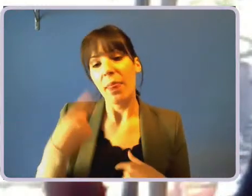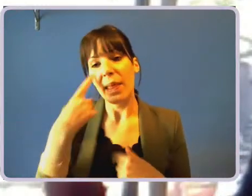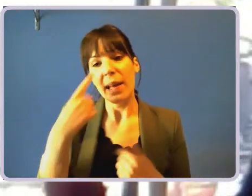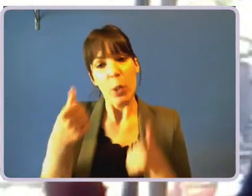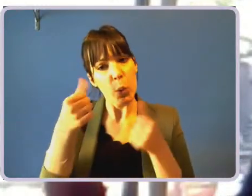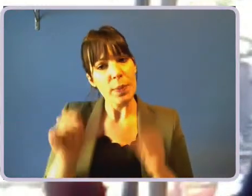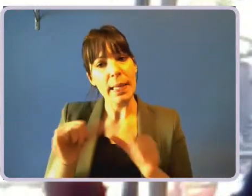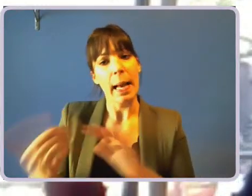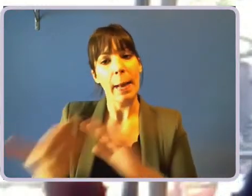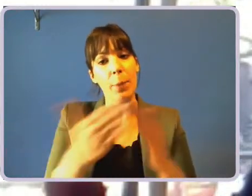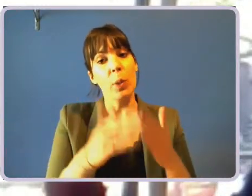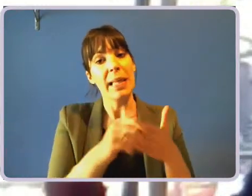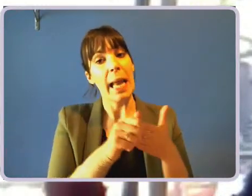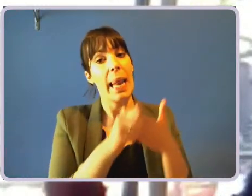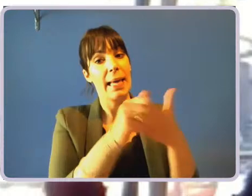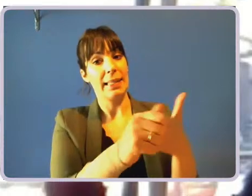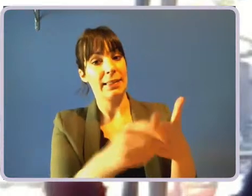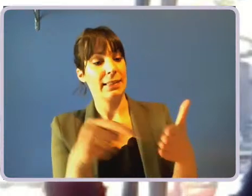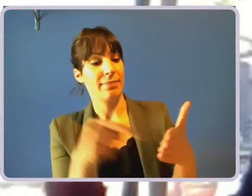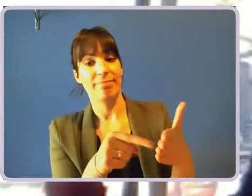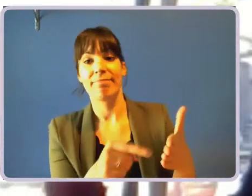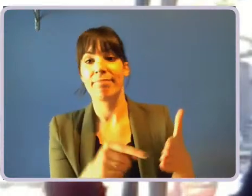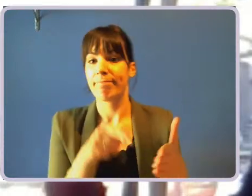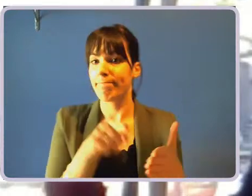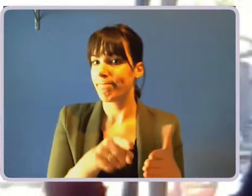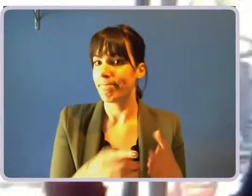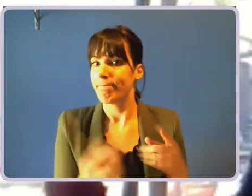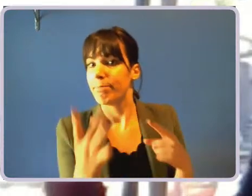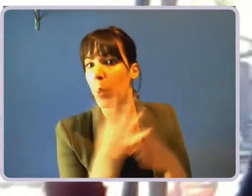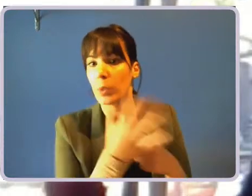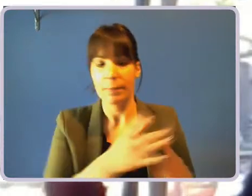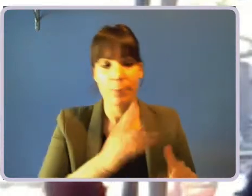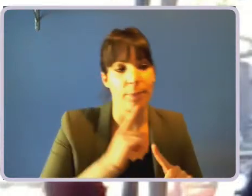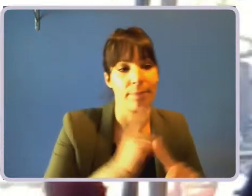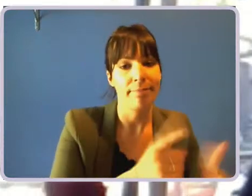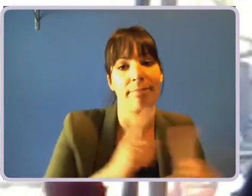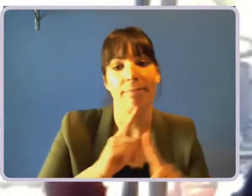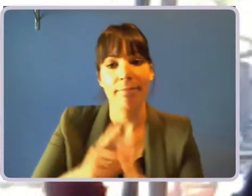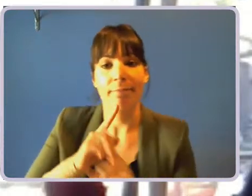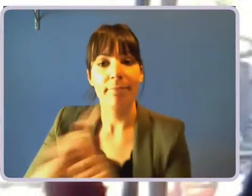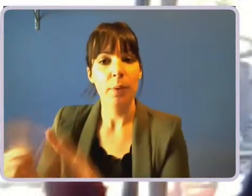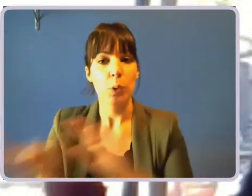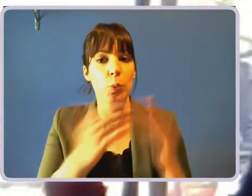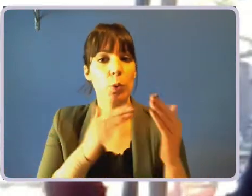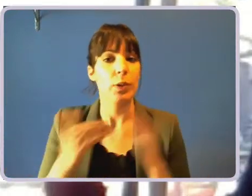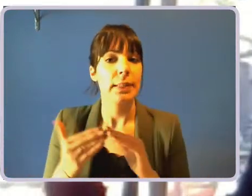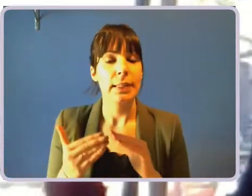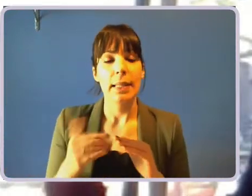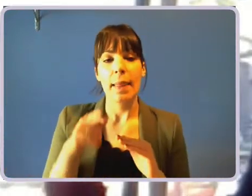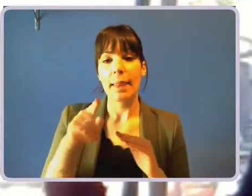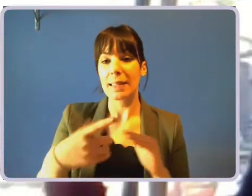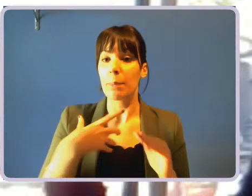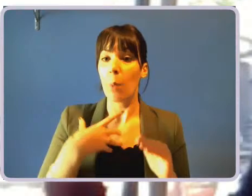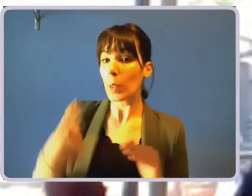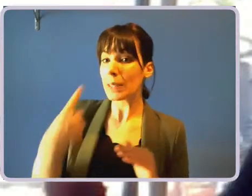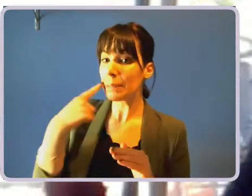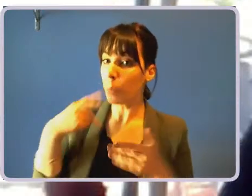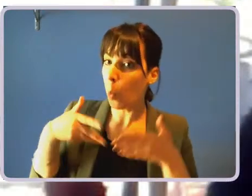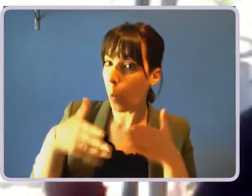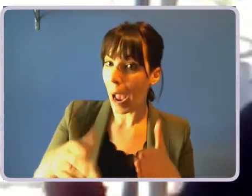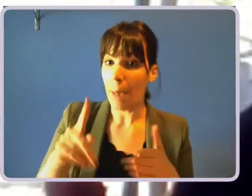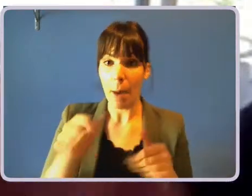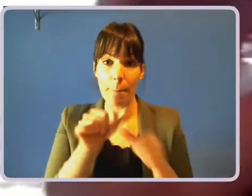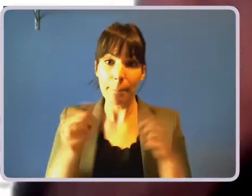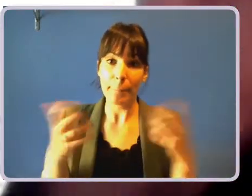is essential in getting the messaging out and in simple ways, and also assessing what people needs. Now,